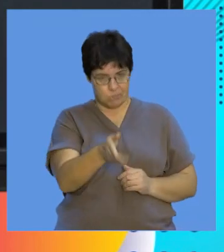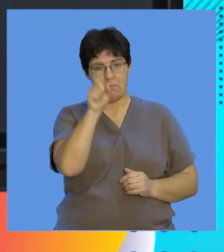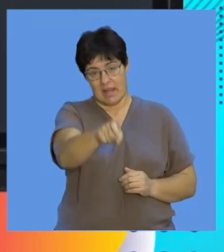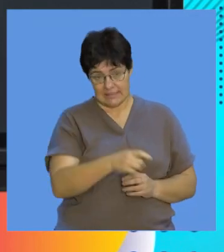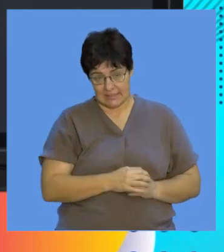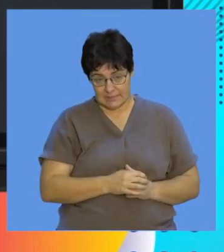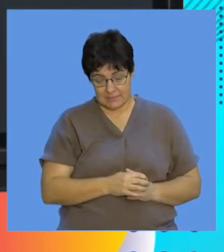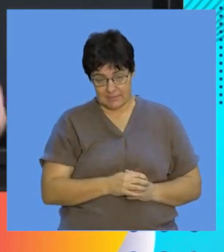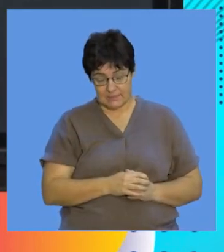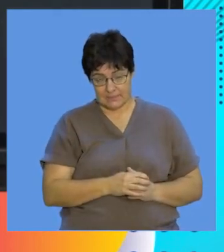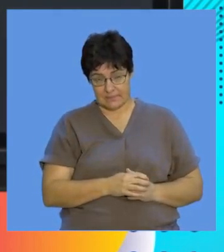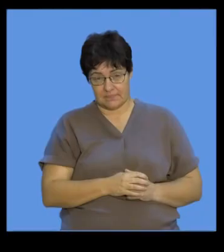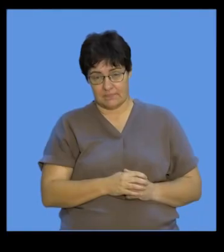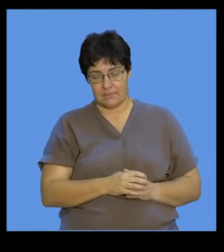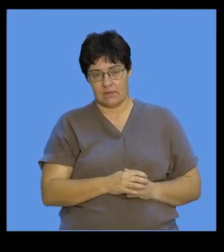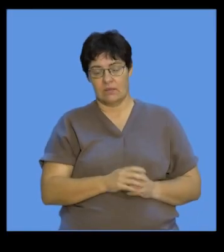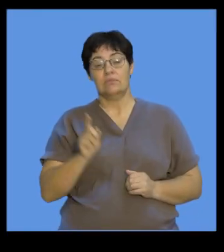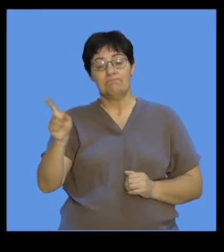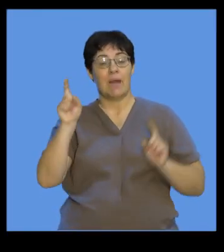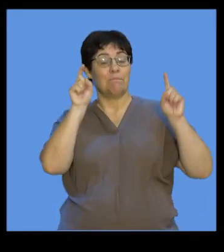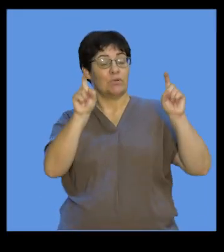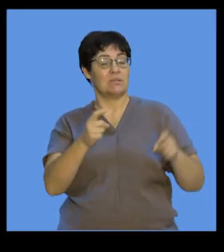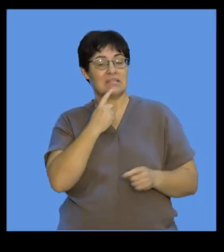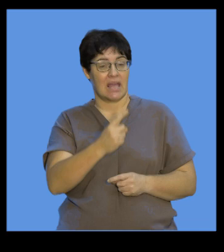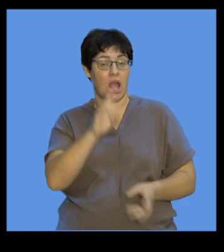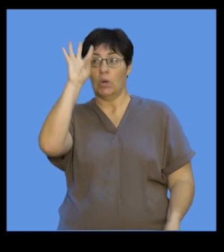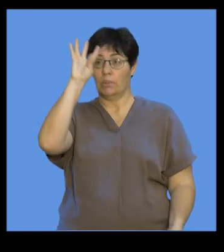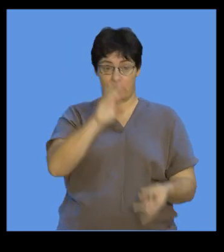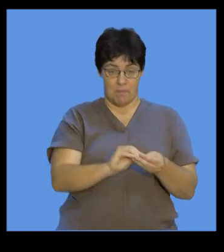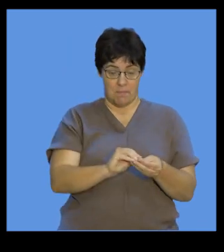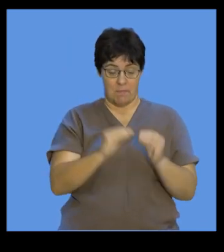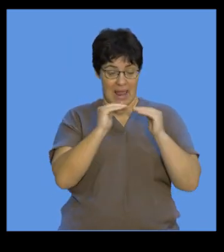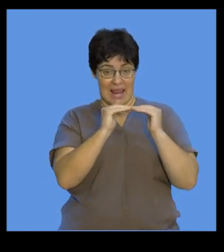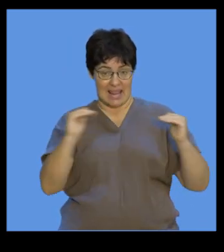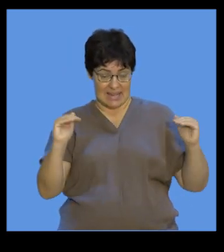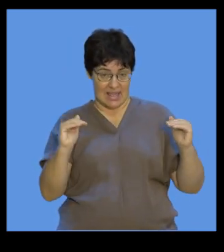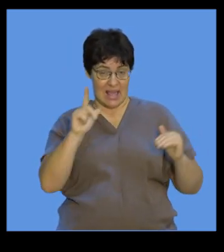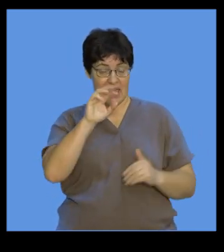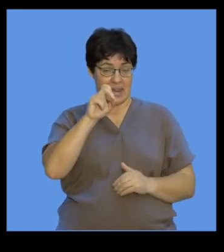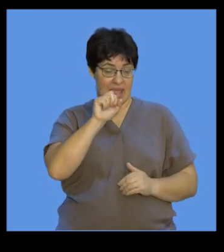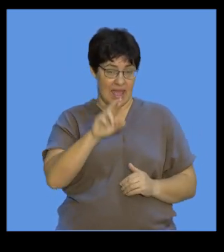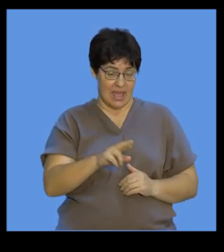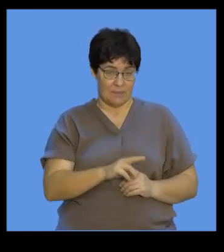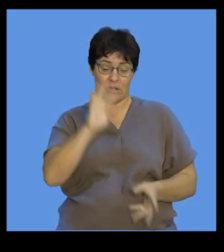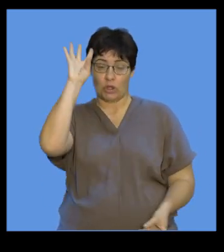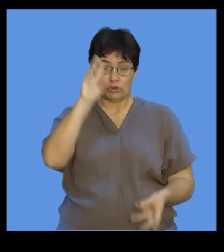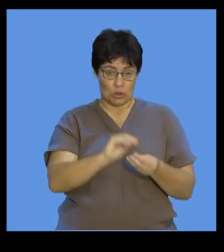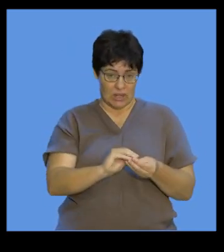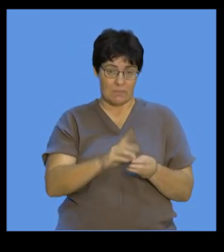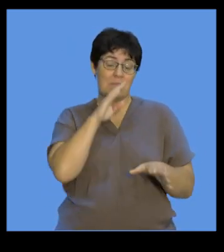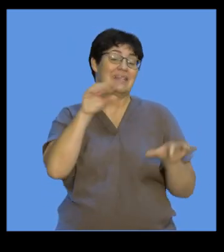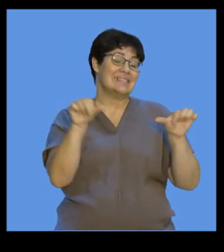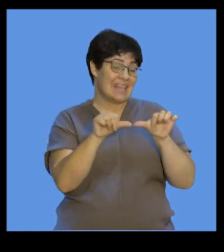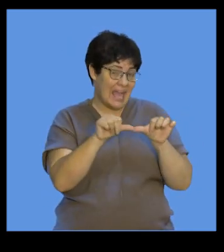definition, okay? So this principle says to us that the total linear, by using the word total, that means size